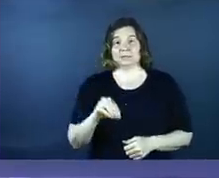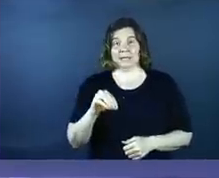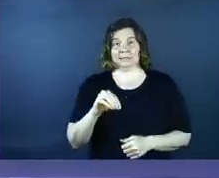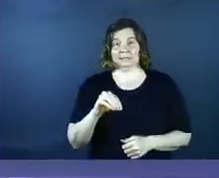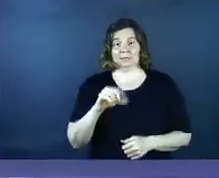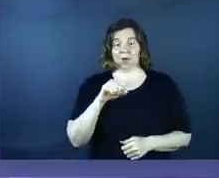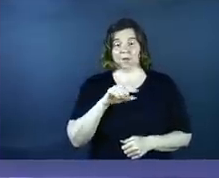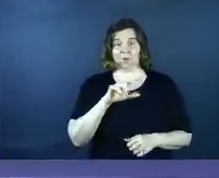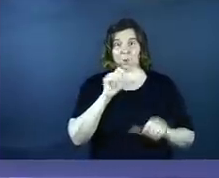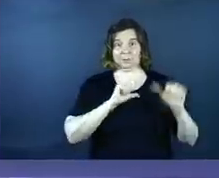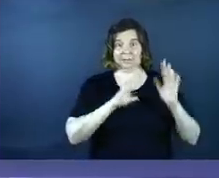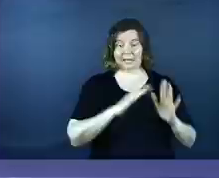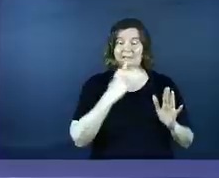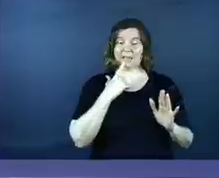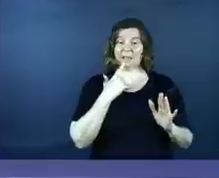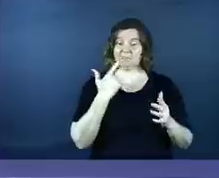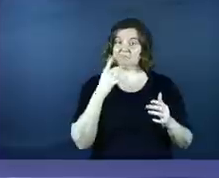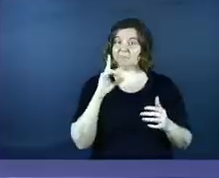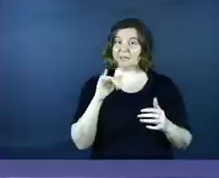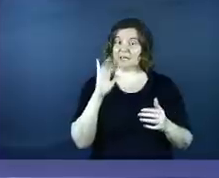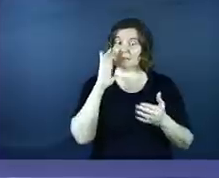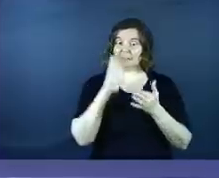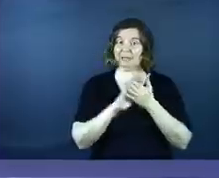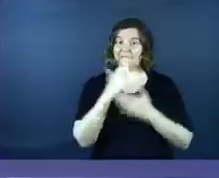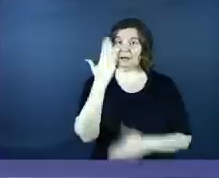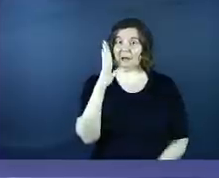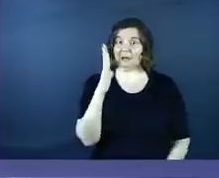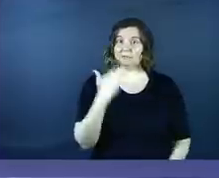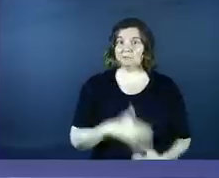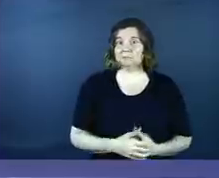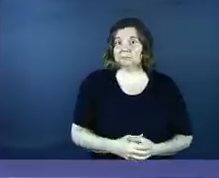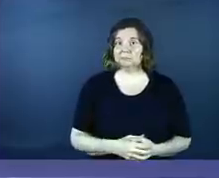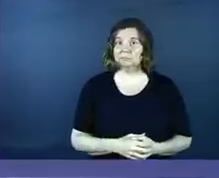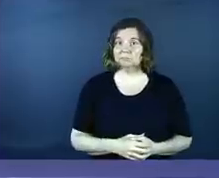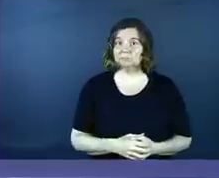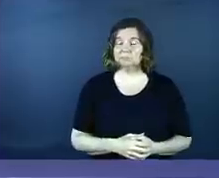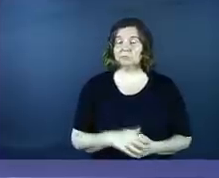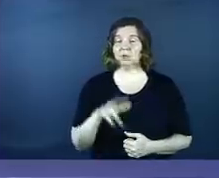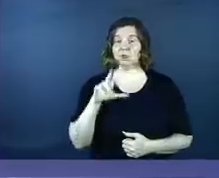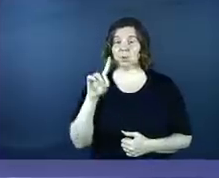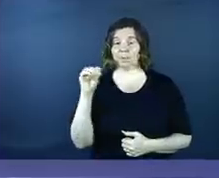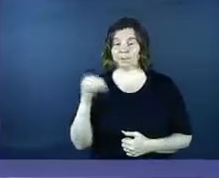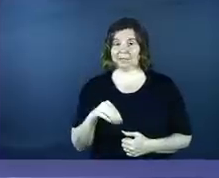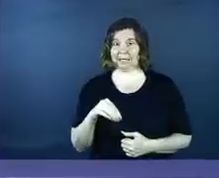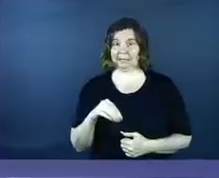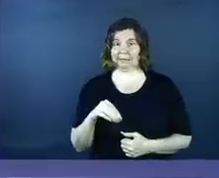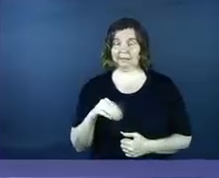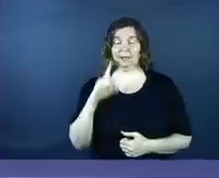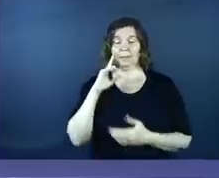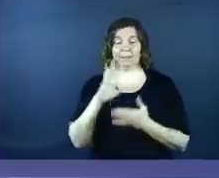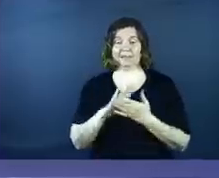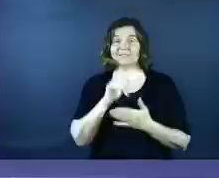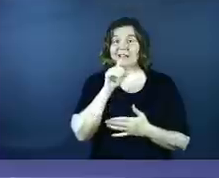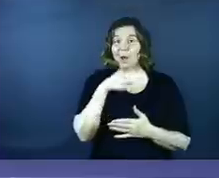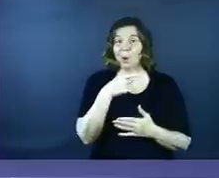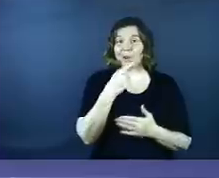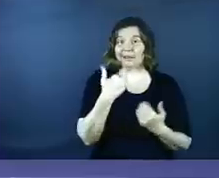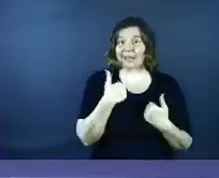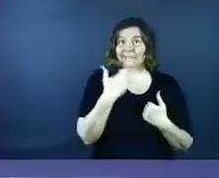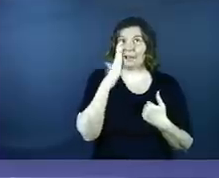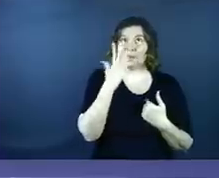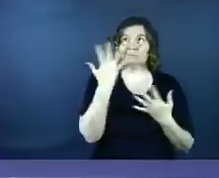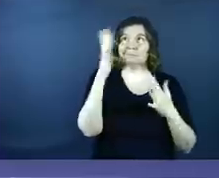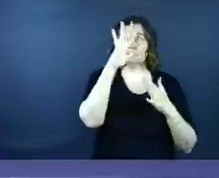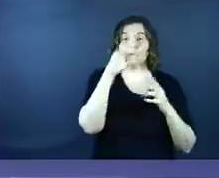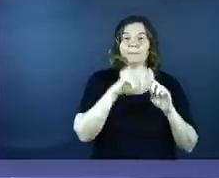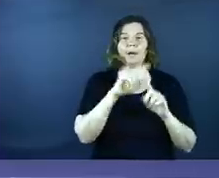51% of those scientists said that they believe in a deity or a higher power. 31% believe not just in a higher power,